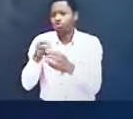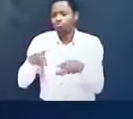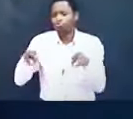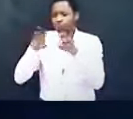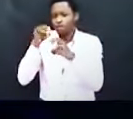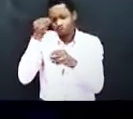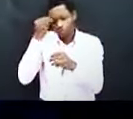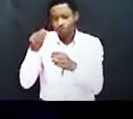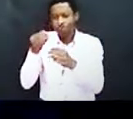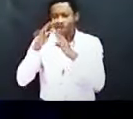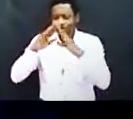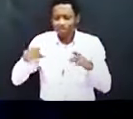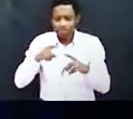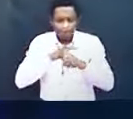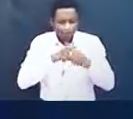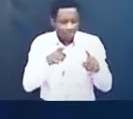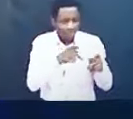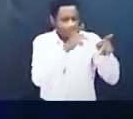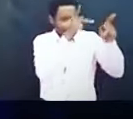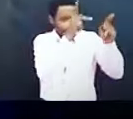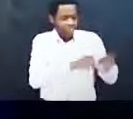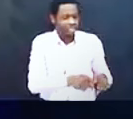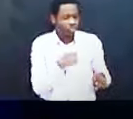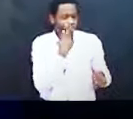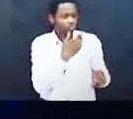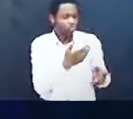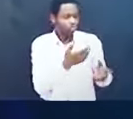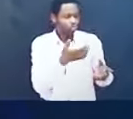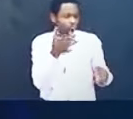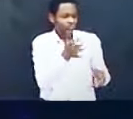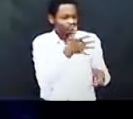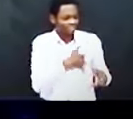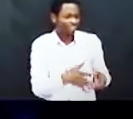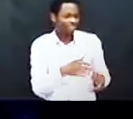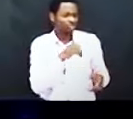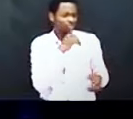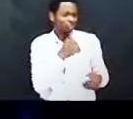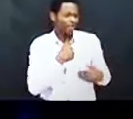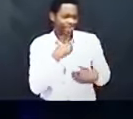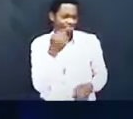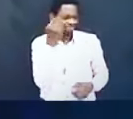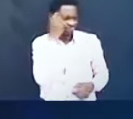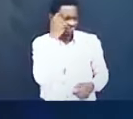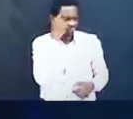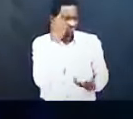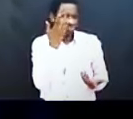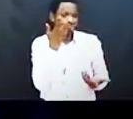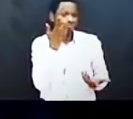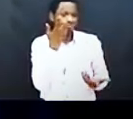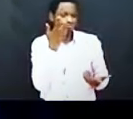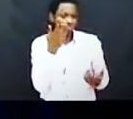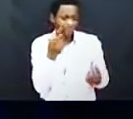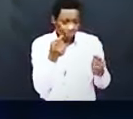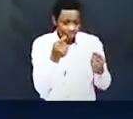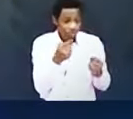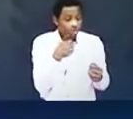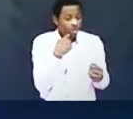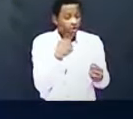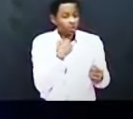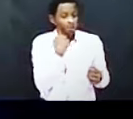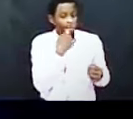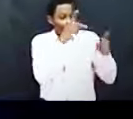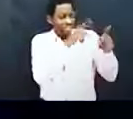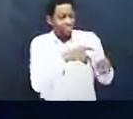who commits adultery has no sense. Whoever does so destroys